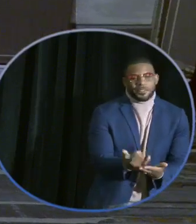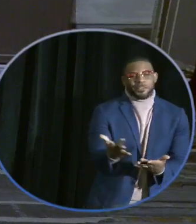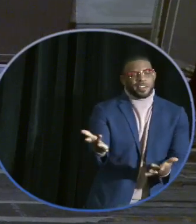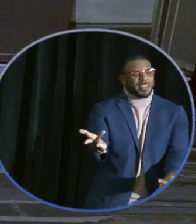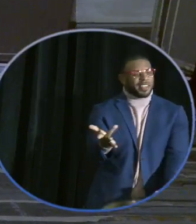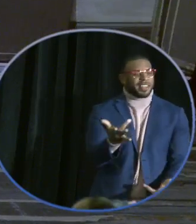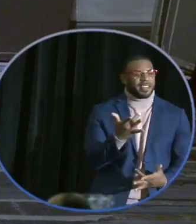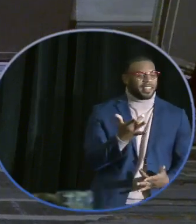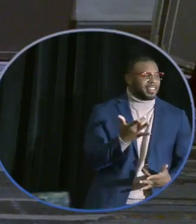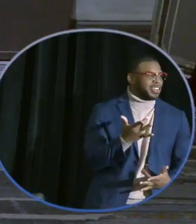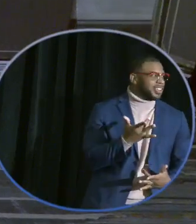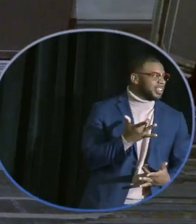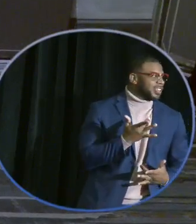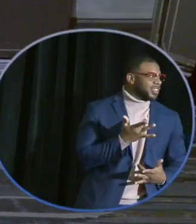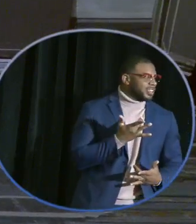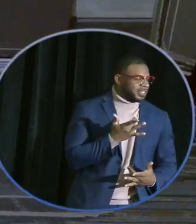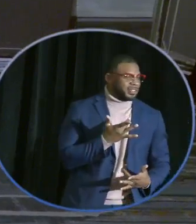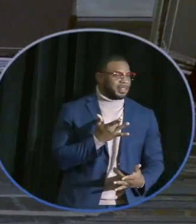in